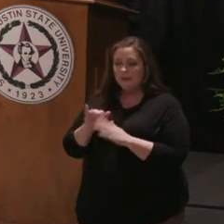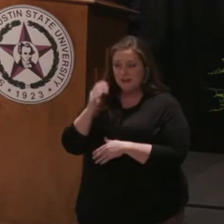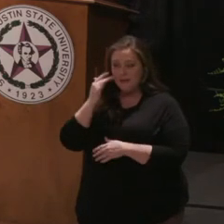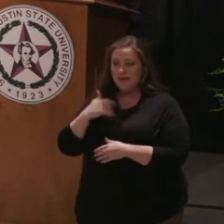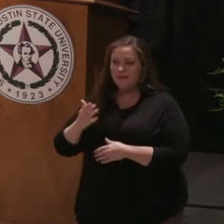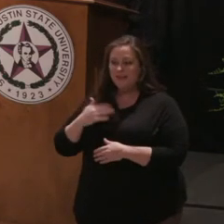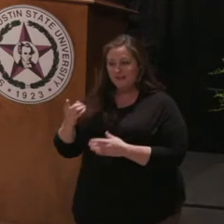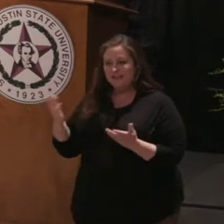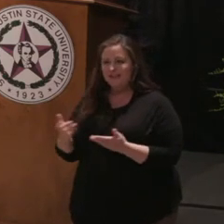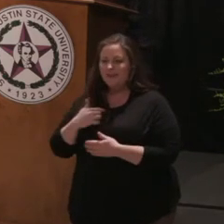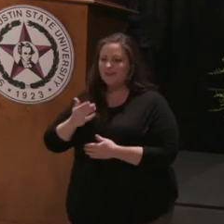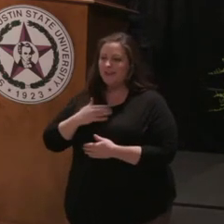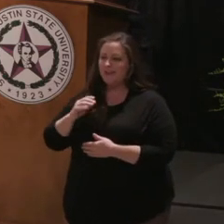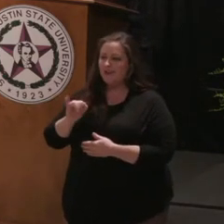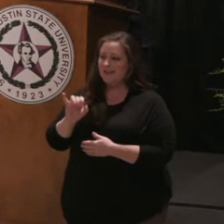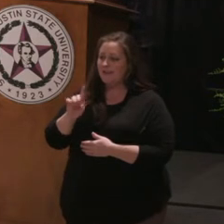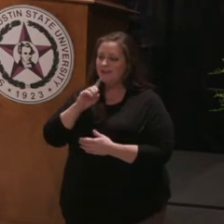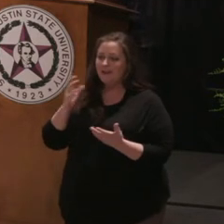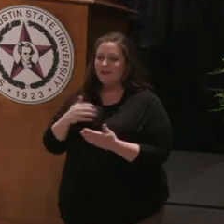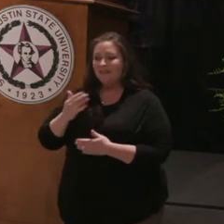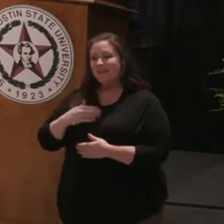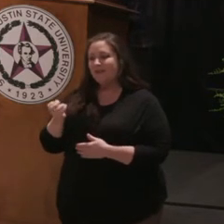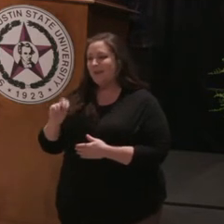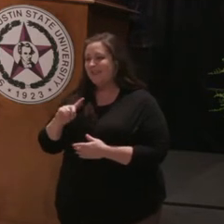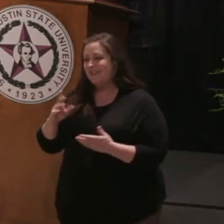Gio's here and Jacey's here, and even I'm glad John's here,